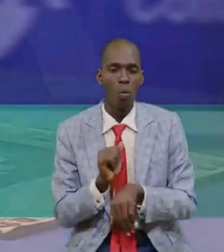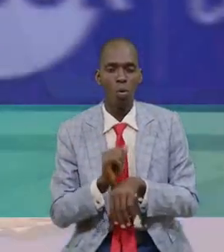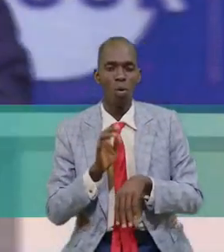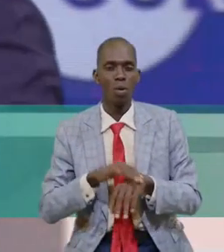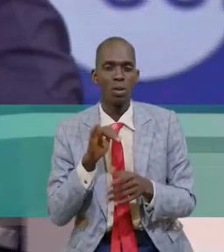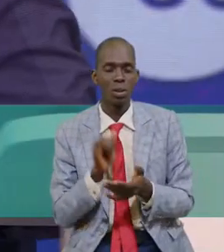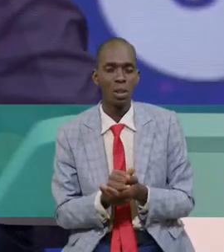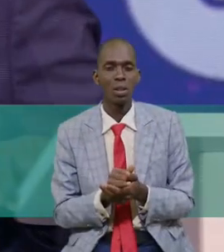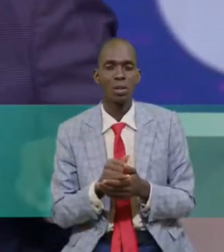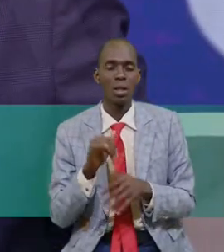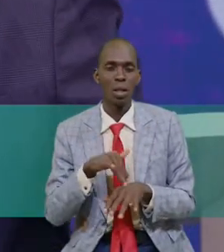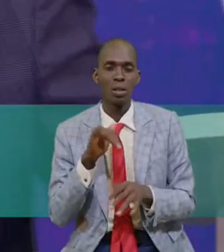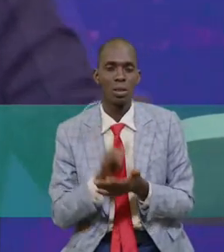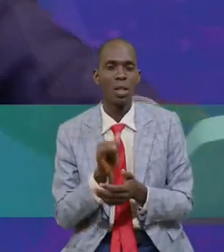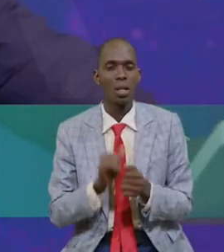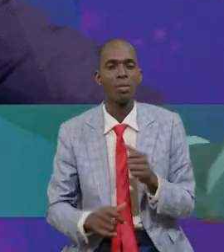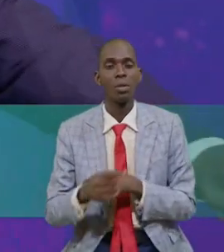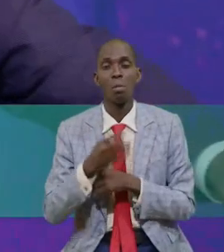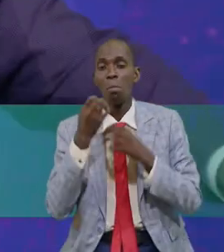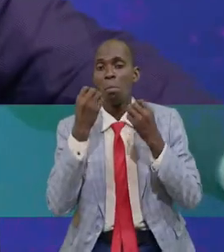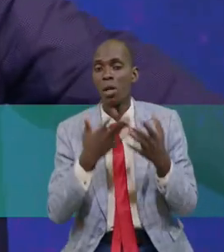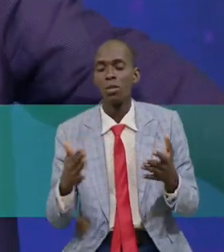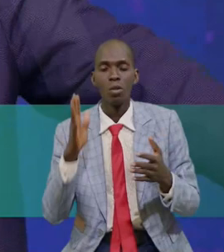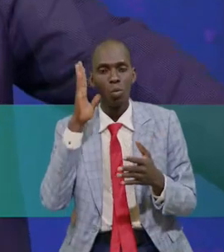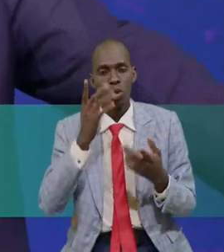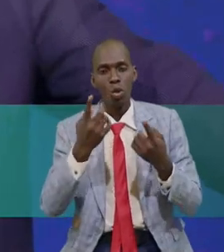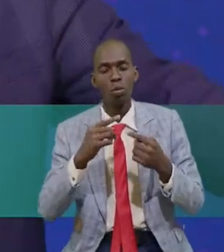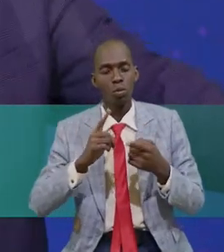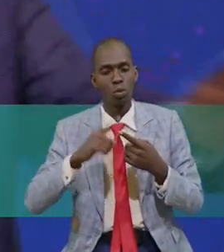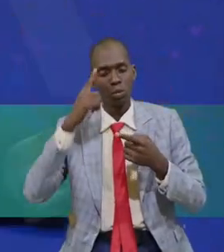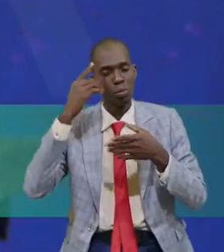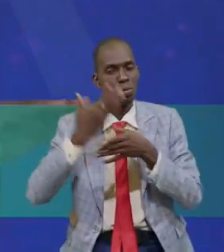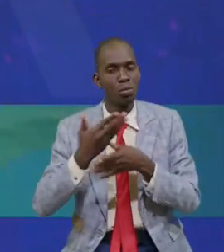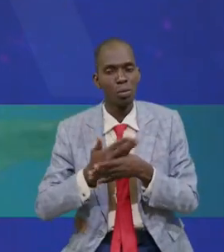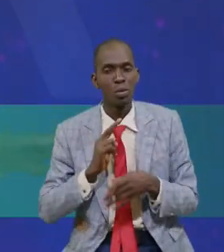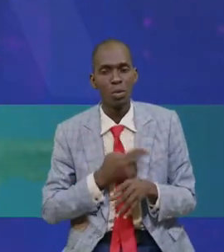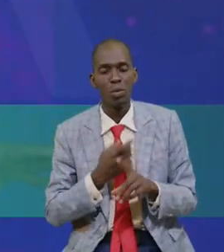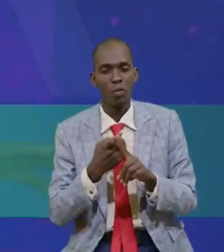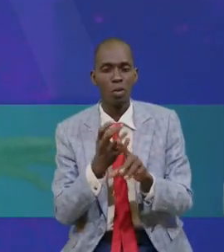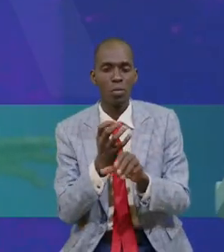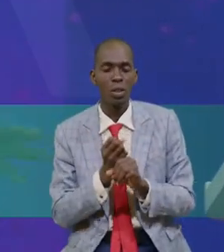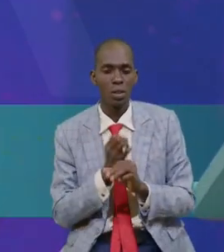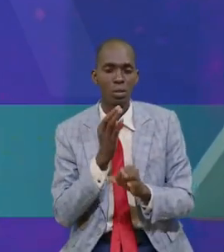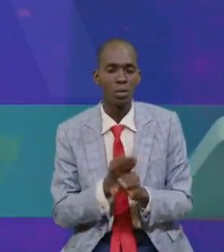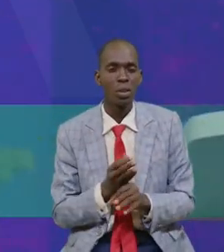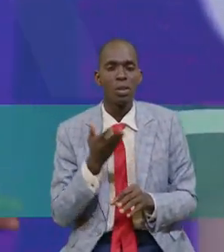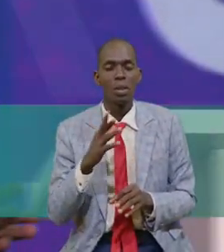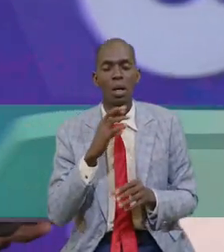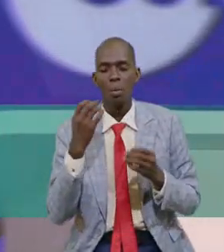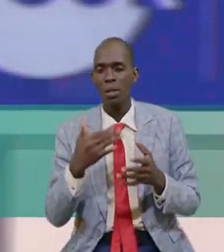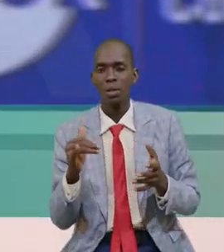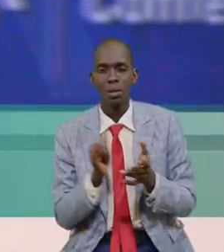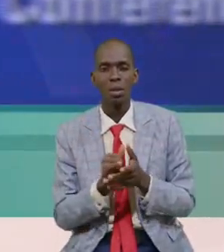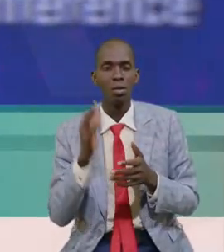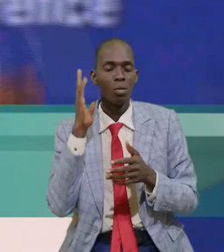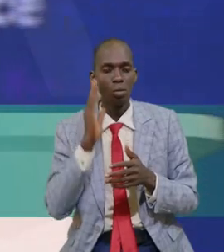There's so many things that will distract us from having faith. There's so many things that will jolt us. There's so many